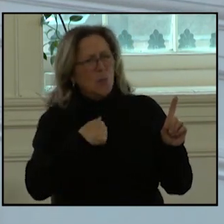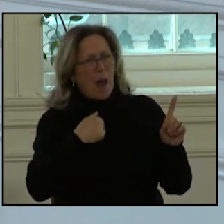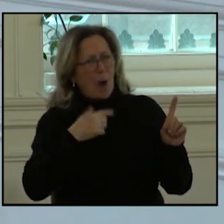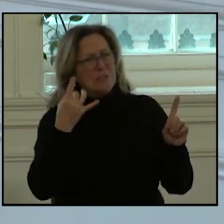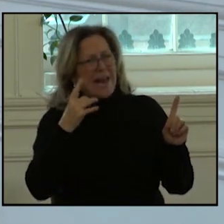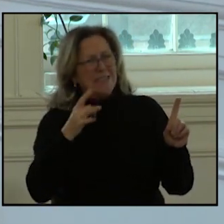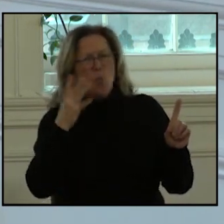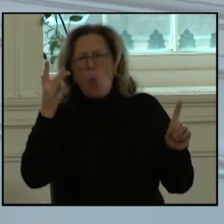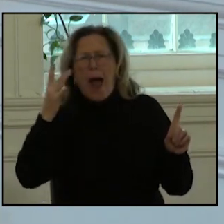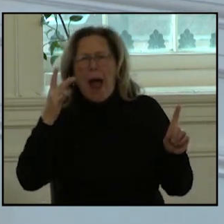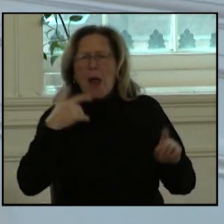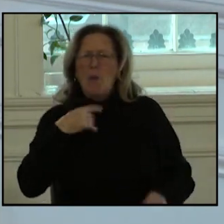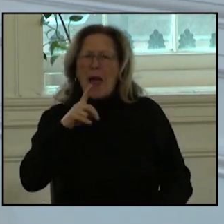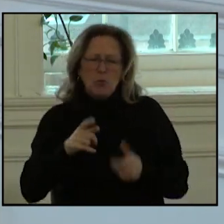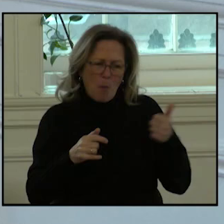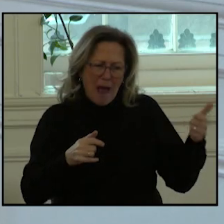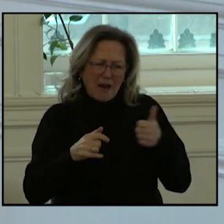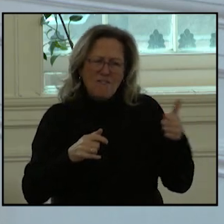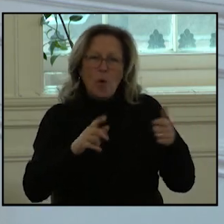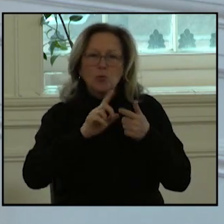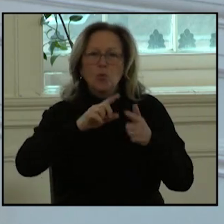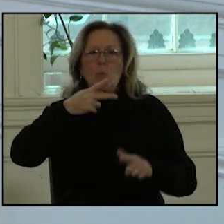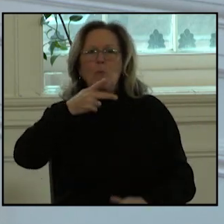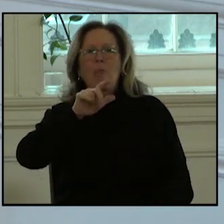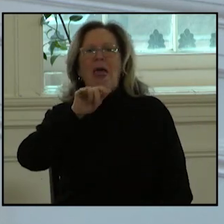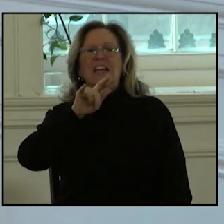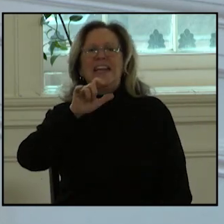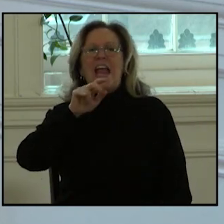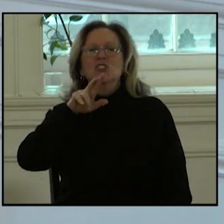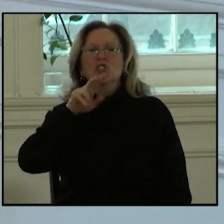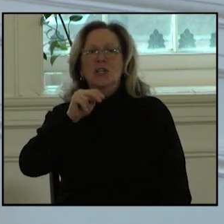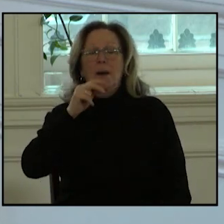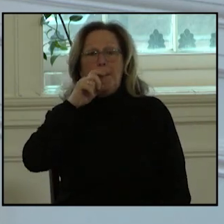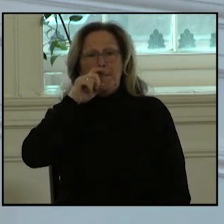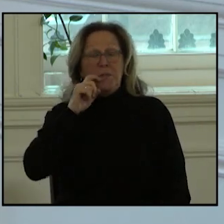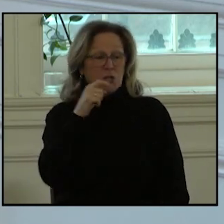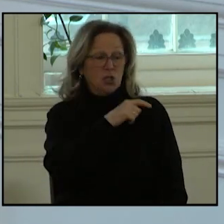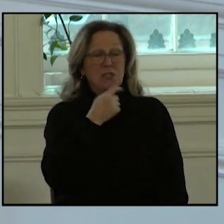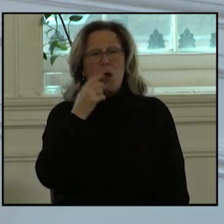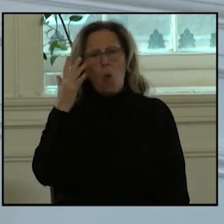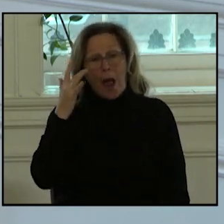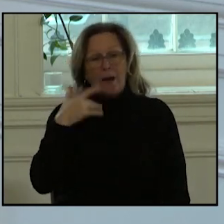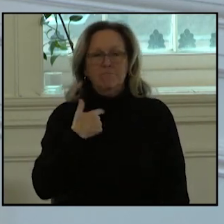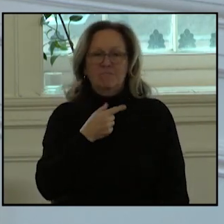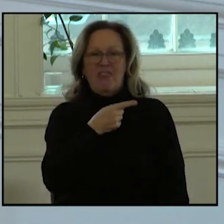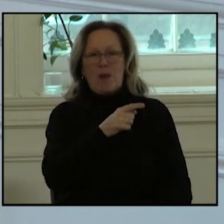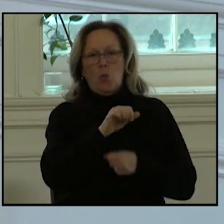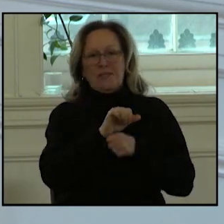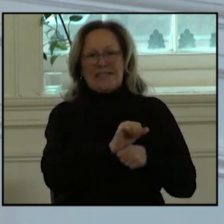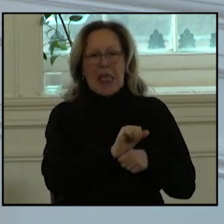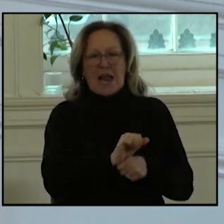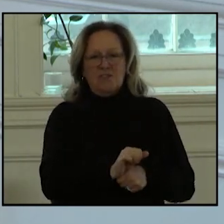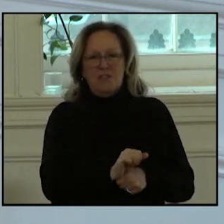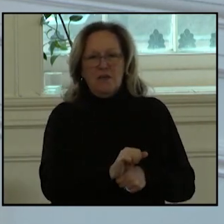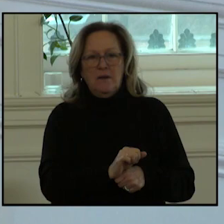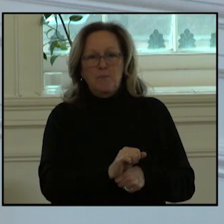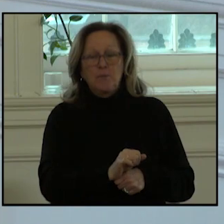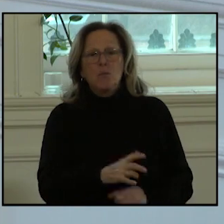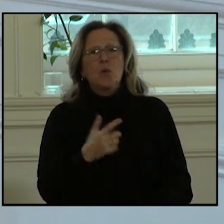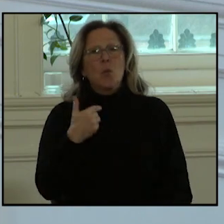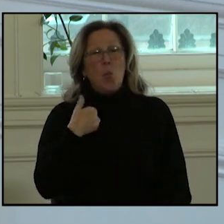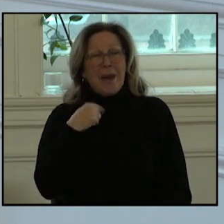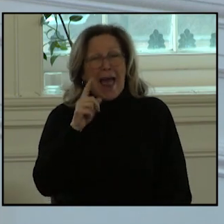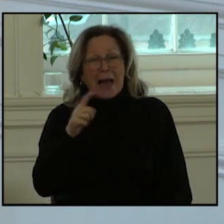that? And that's when she told me, because they were slaves. She said, if we had to be down there early and we had to leave before the sun